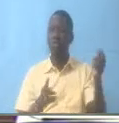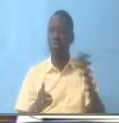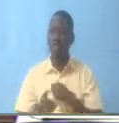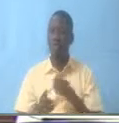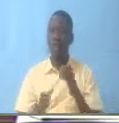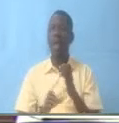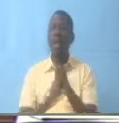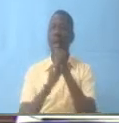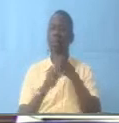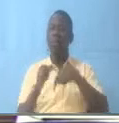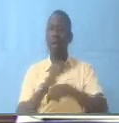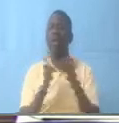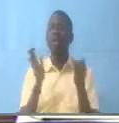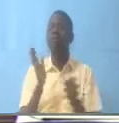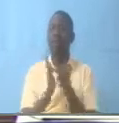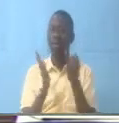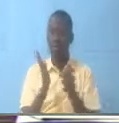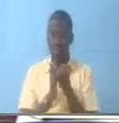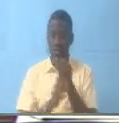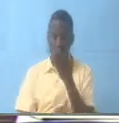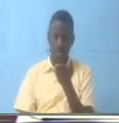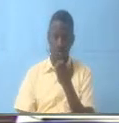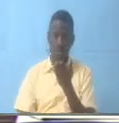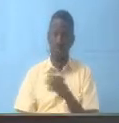boobu ndax mënoon ngeen a oo ñëpp.